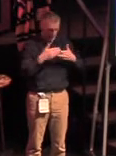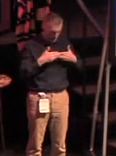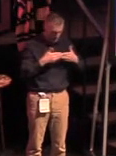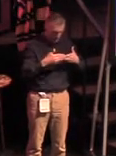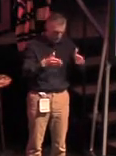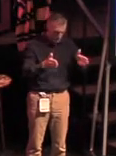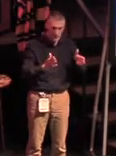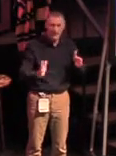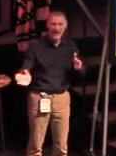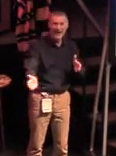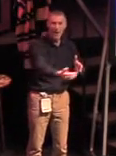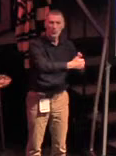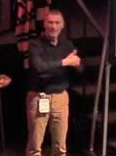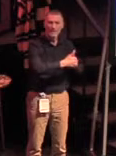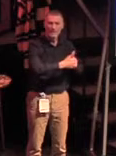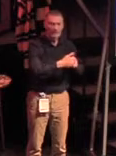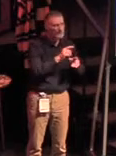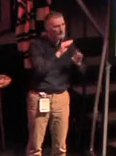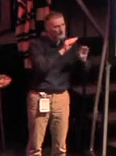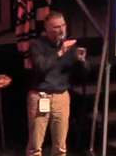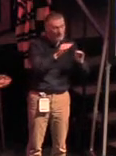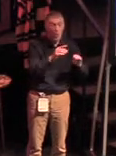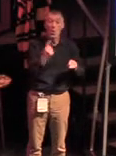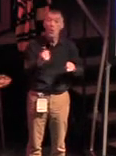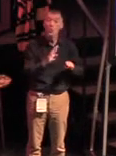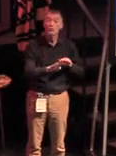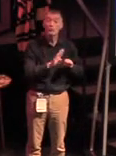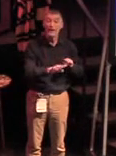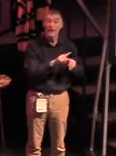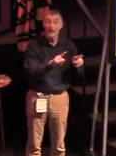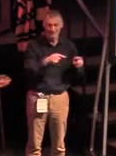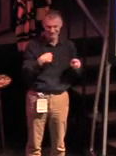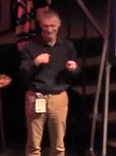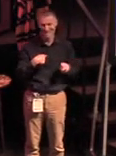And my young leaders, my lemons, they get paid to go and do that.